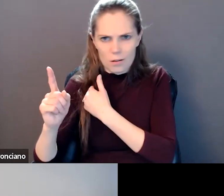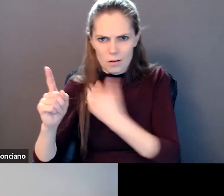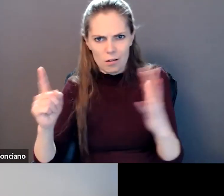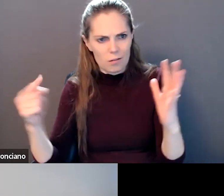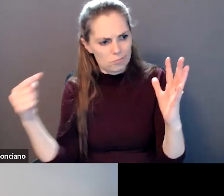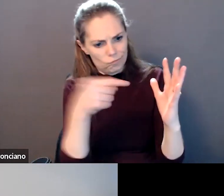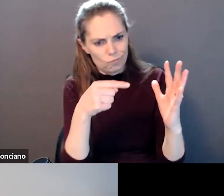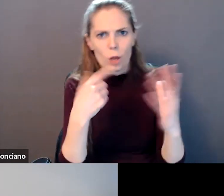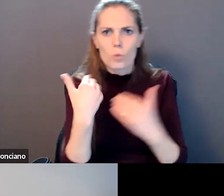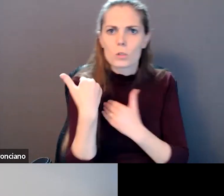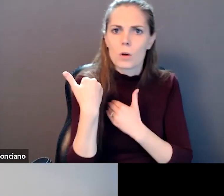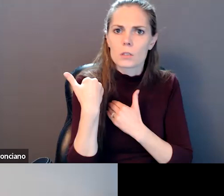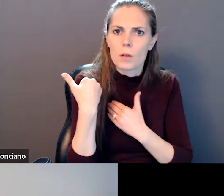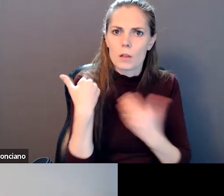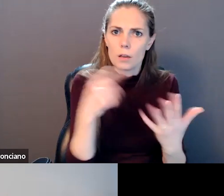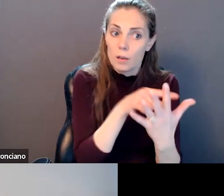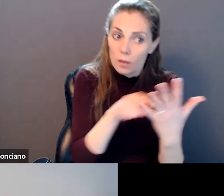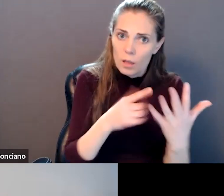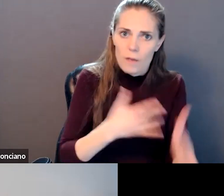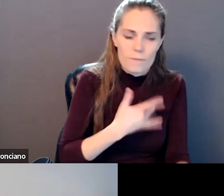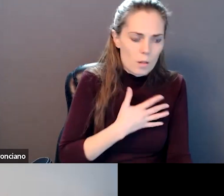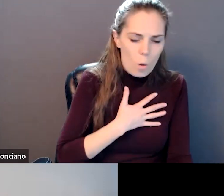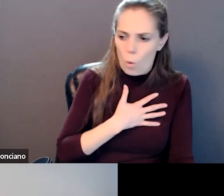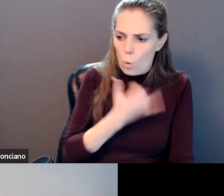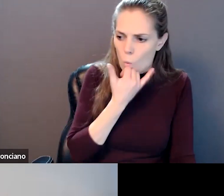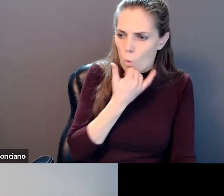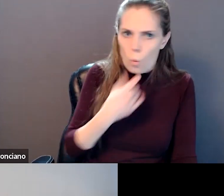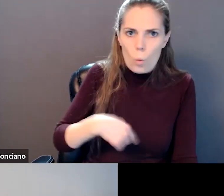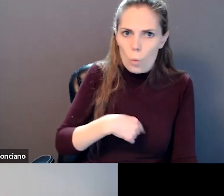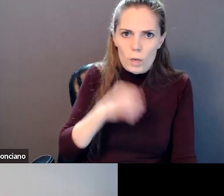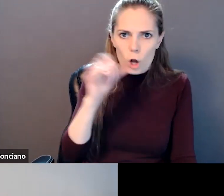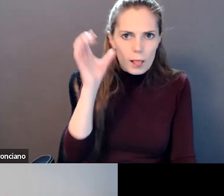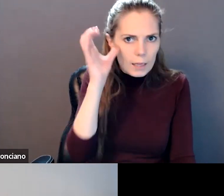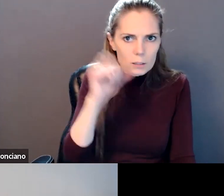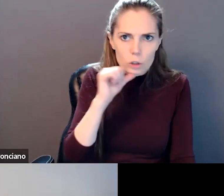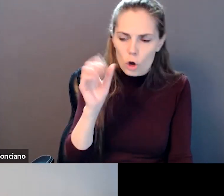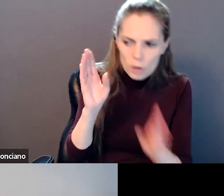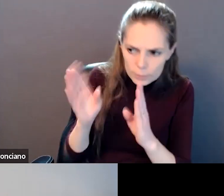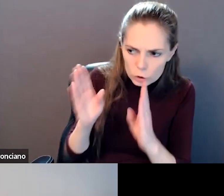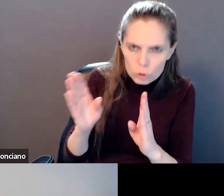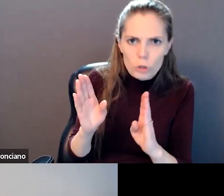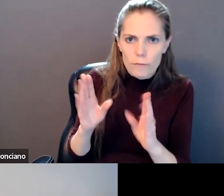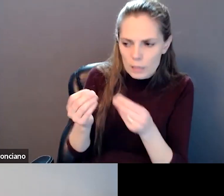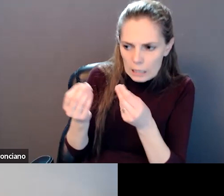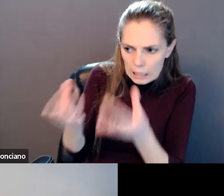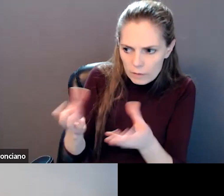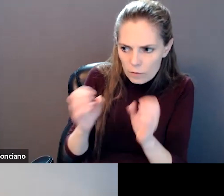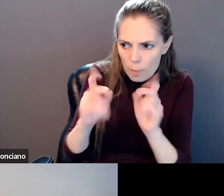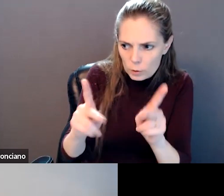observed, not have given that person the pathways to be successful. So it becomes a